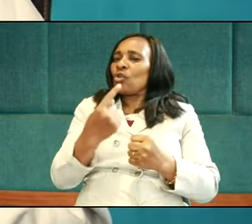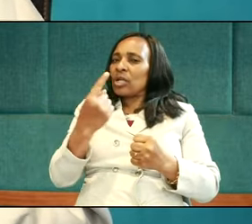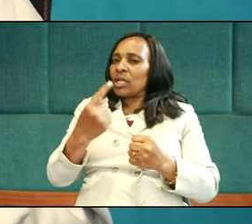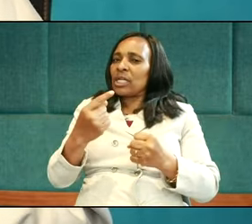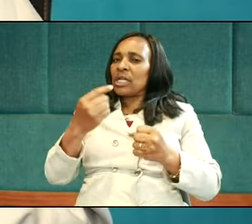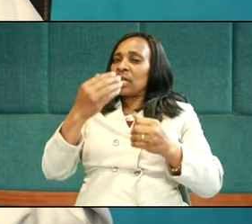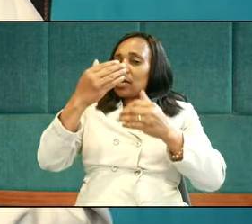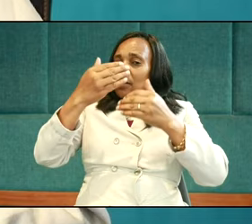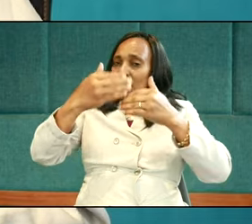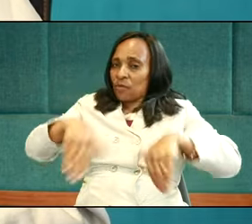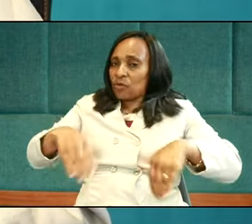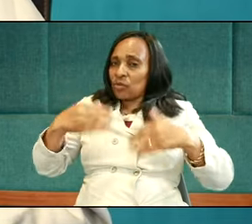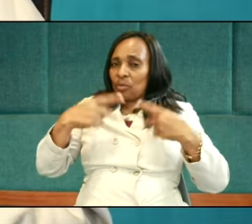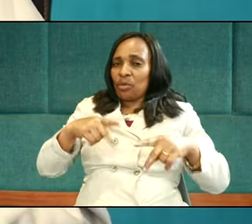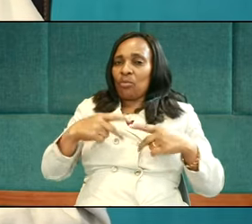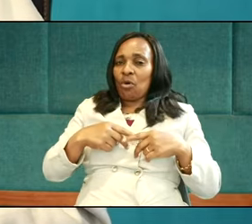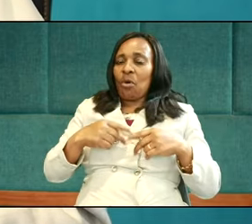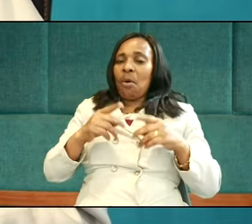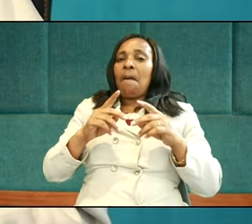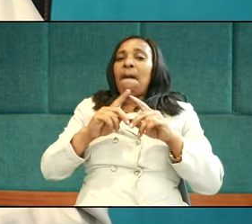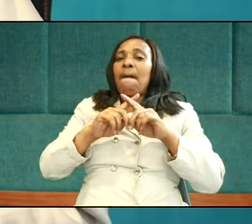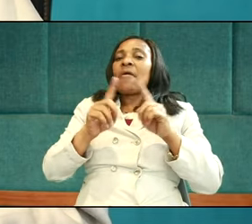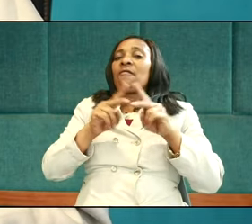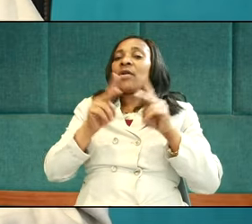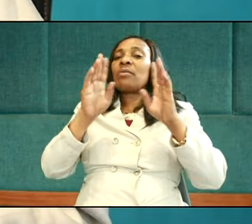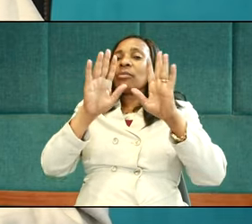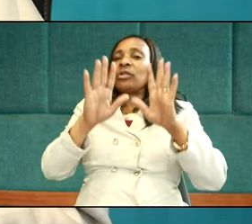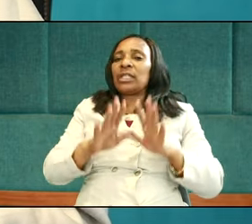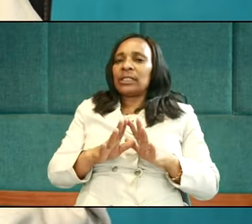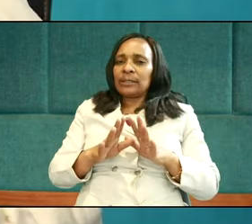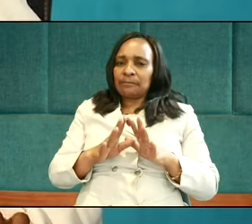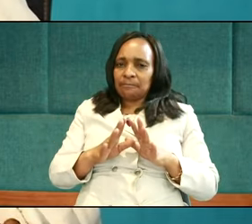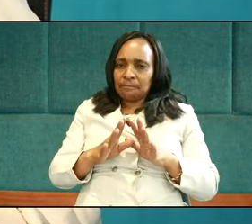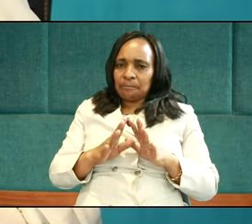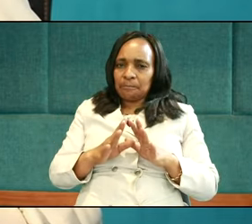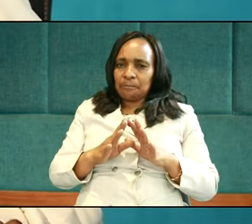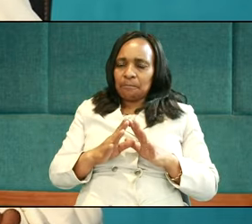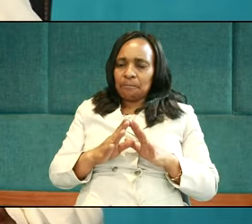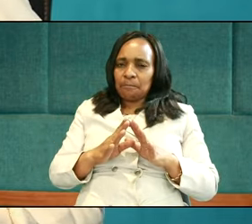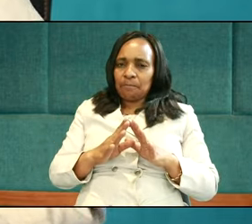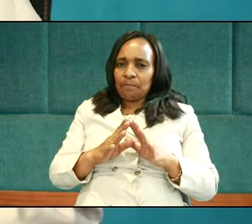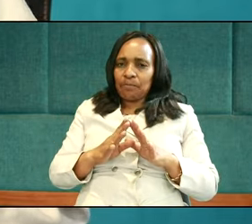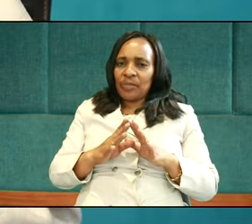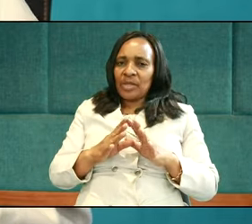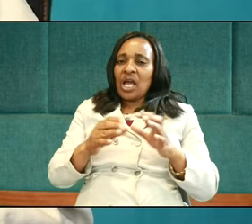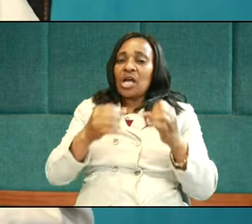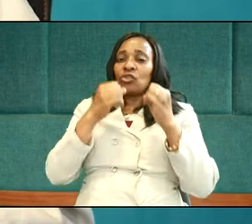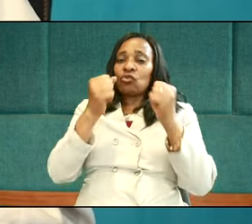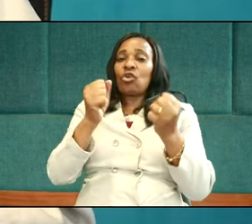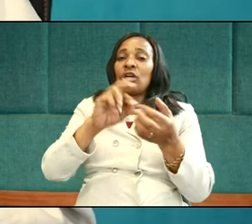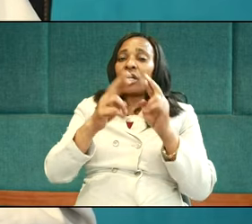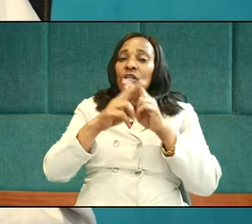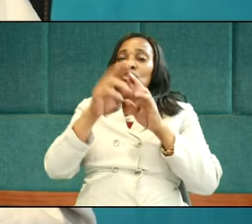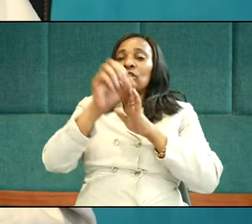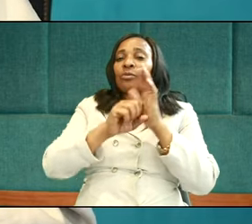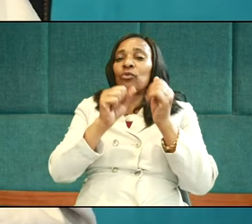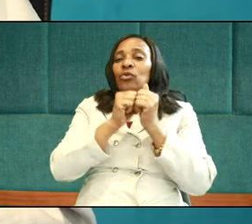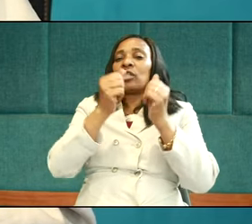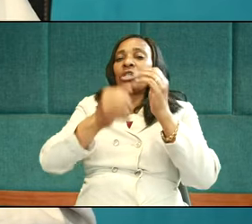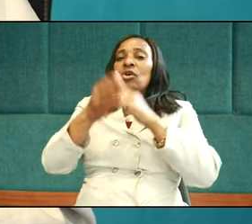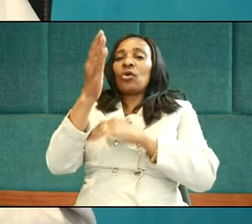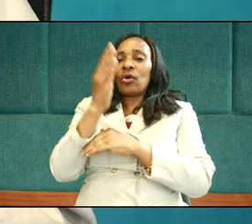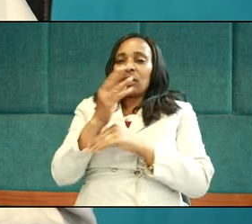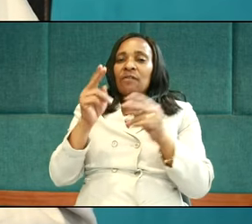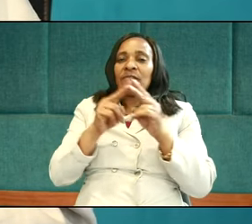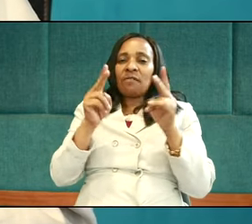but also behind closed doors, I think is very important. And a strong relationship with God is also